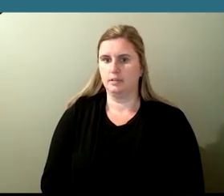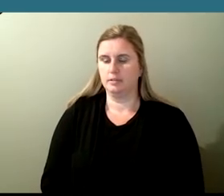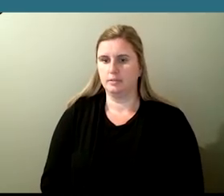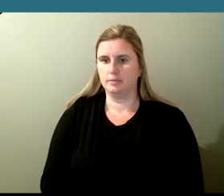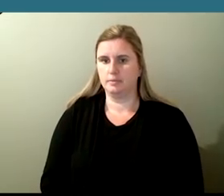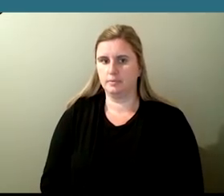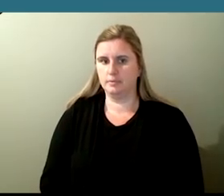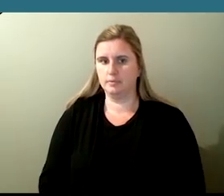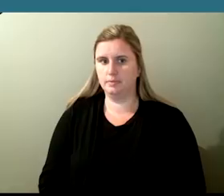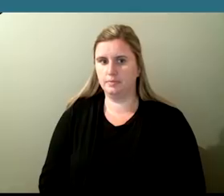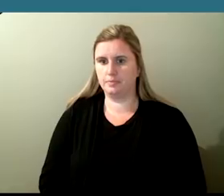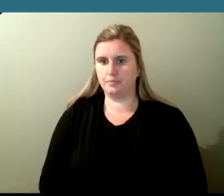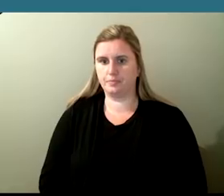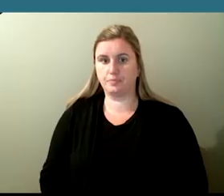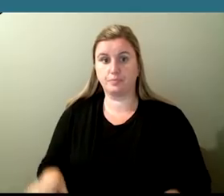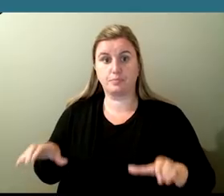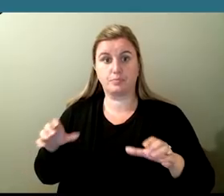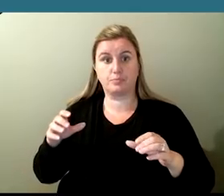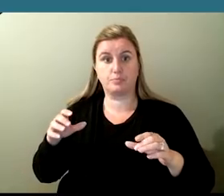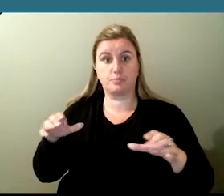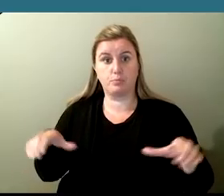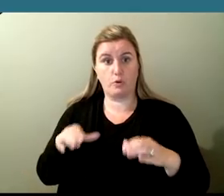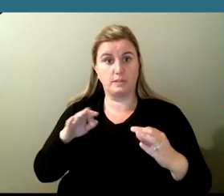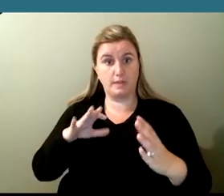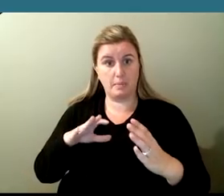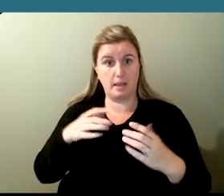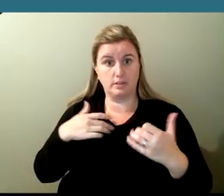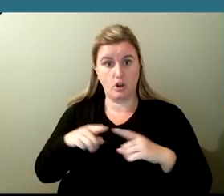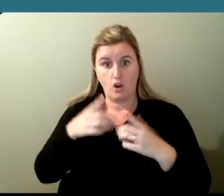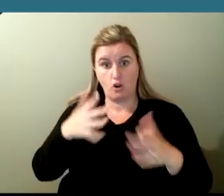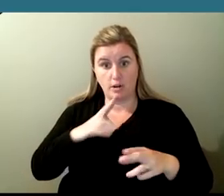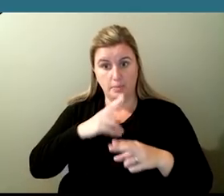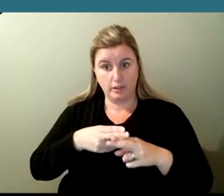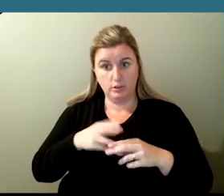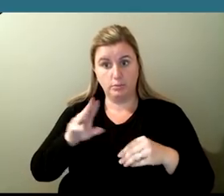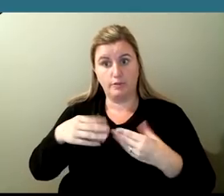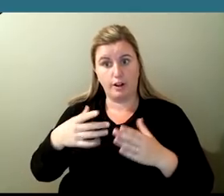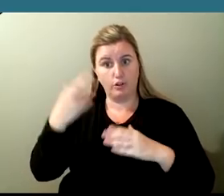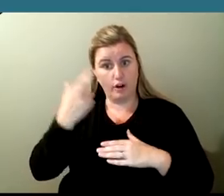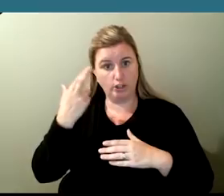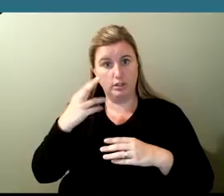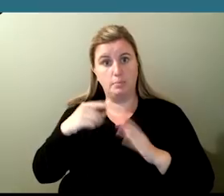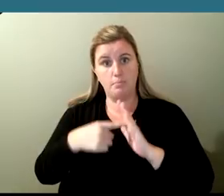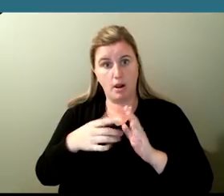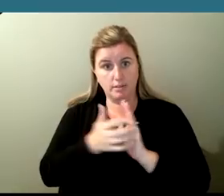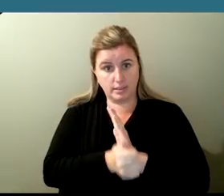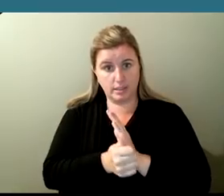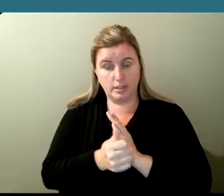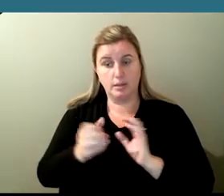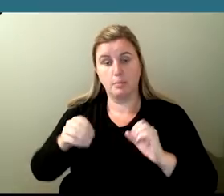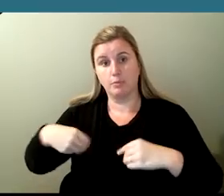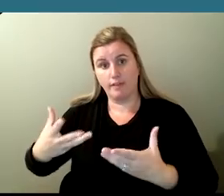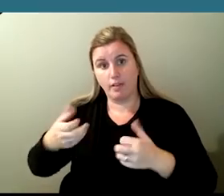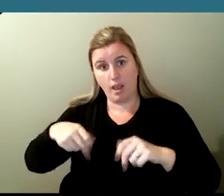Performance feedback, as I already mentioned. Once you have provided the rationales, model the skill, provided the